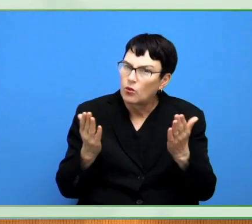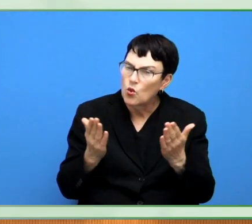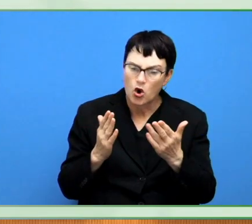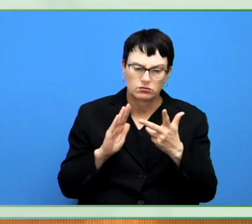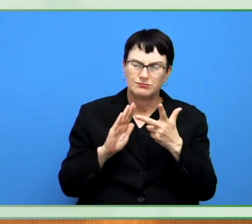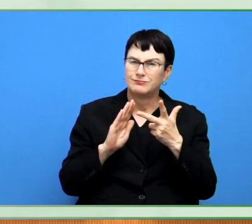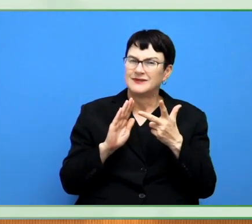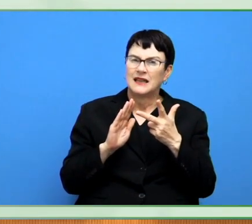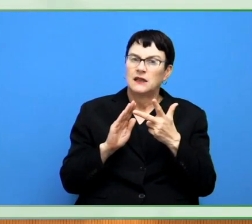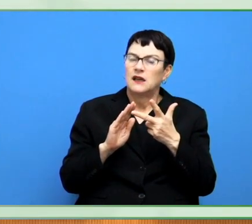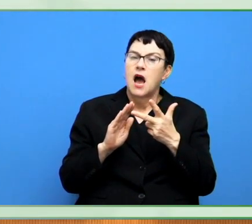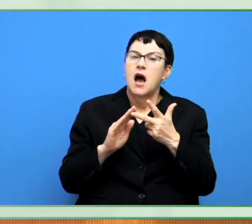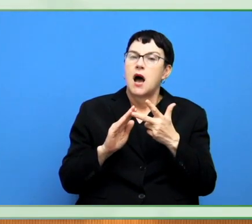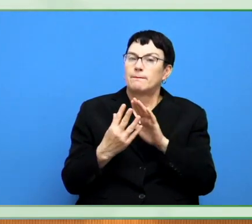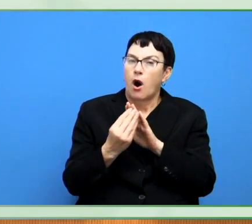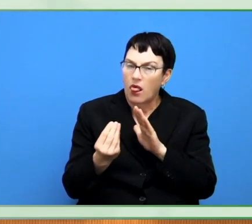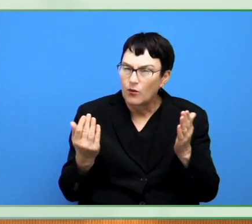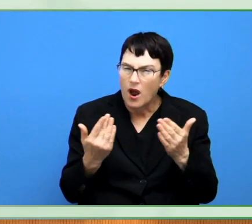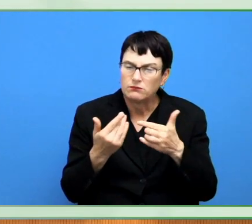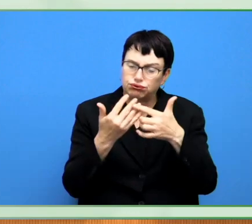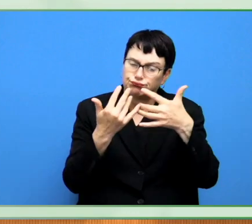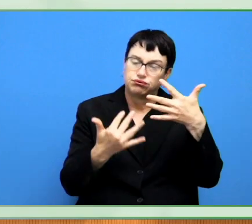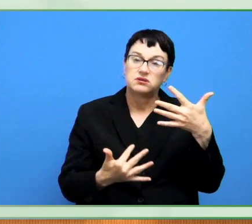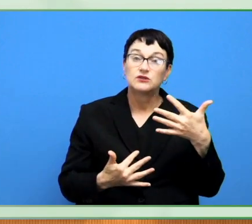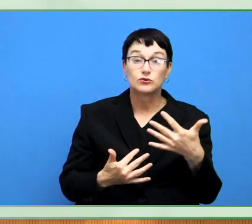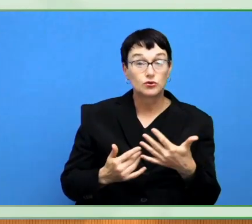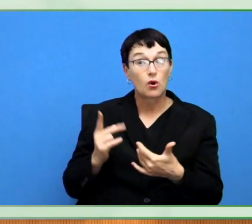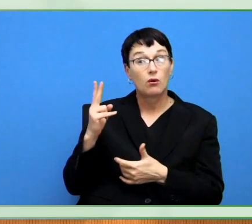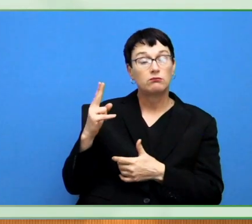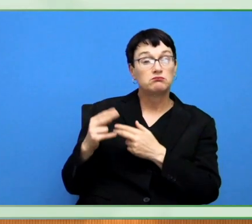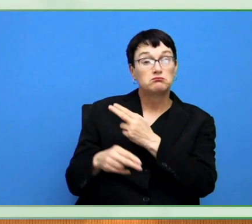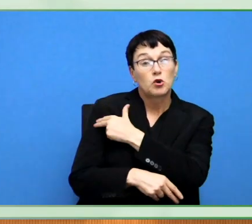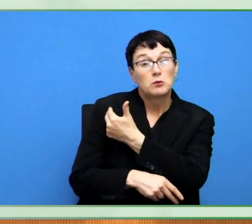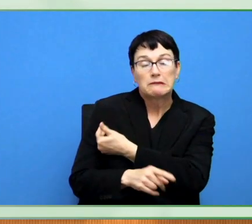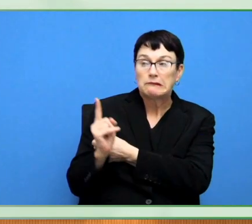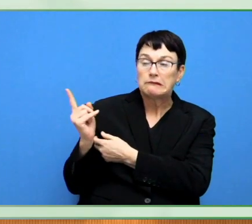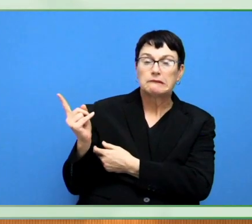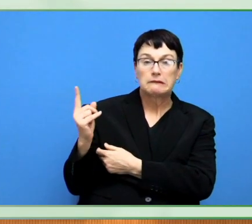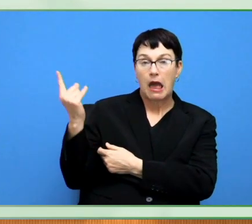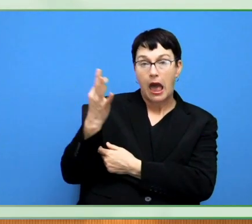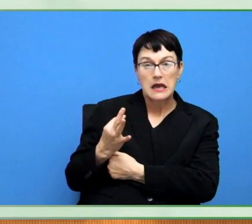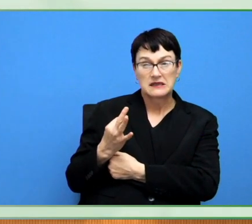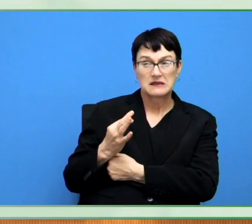need that is appropriate for their patients' activity levels, even for their environments.